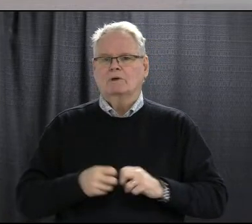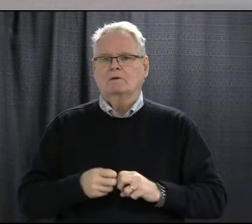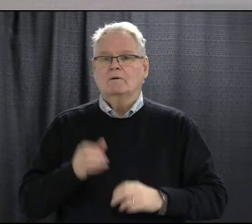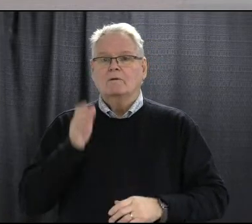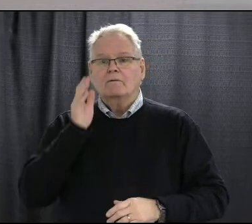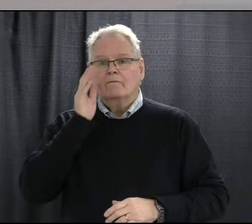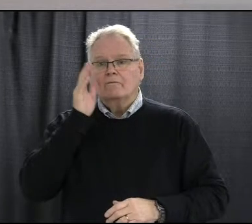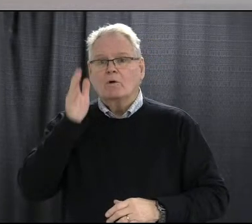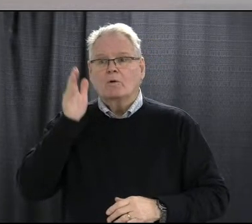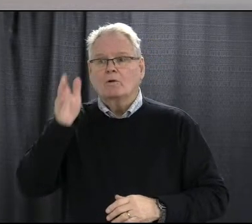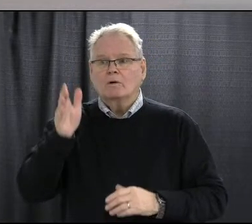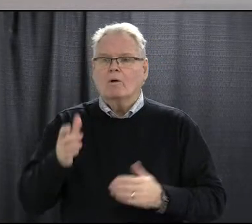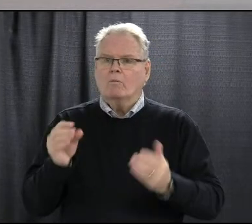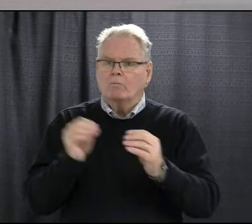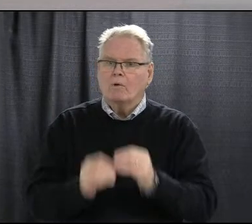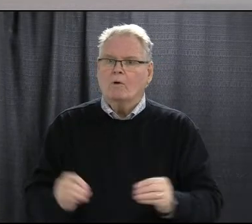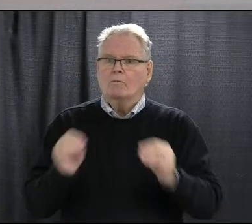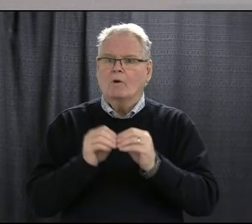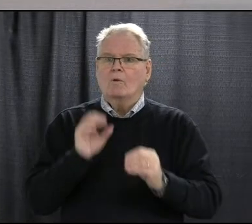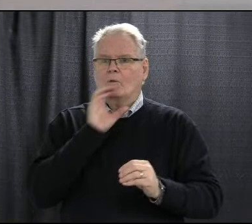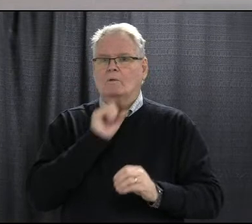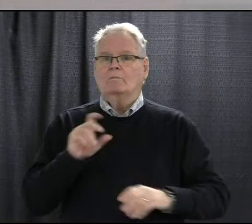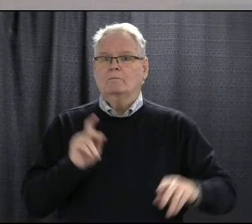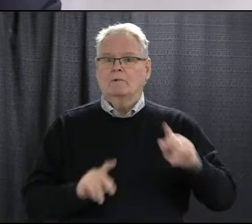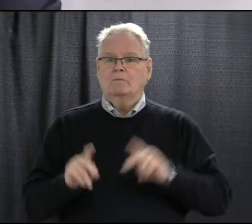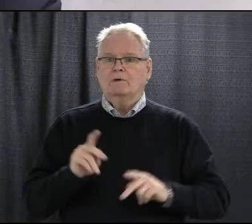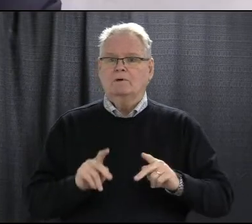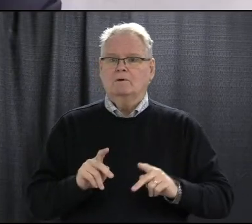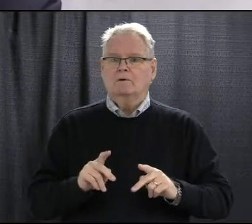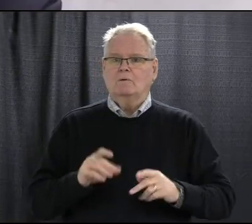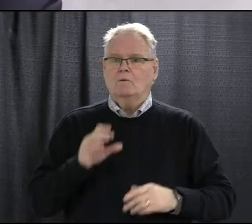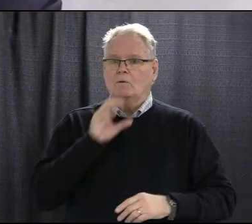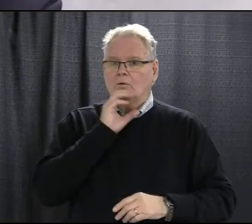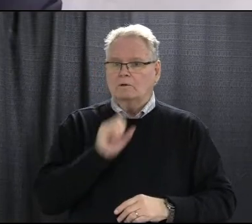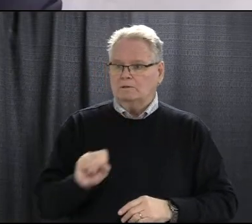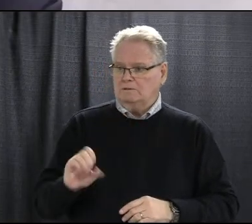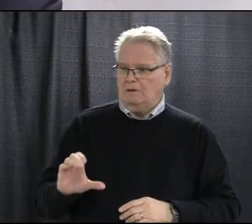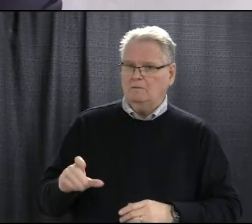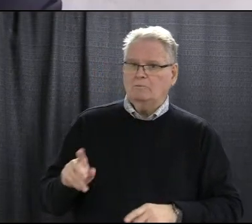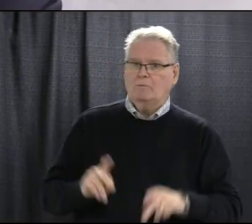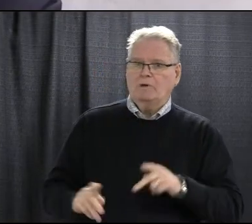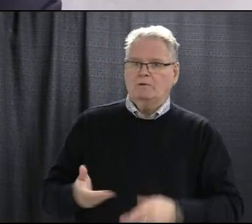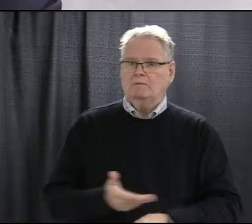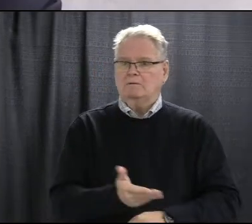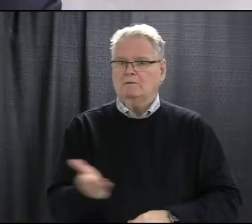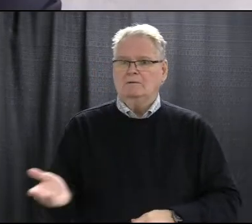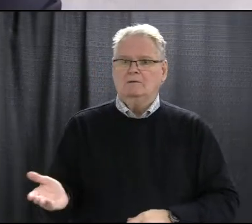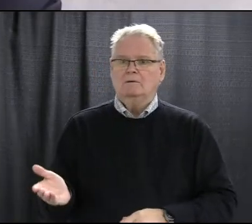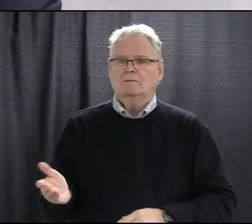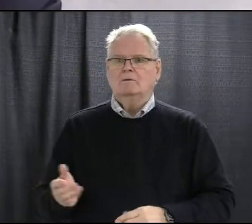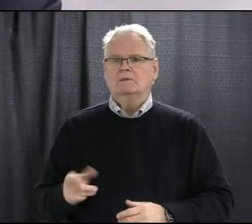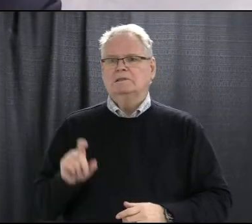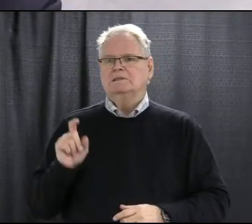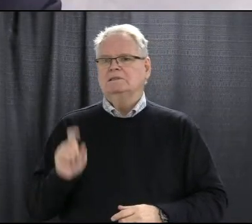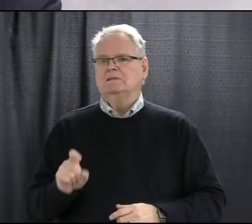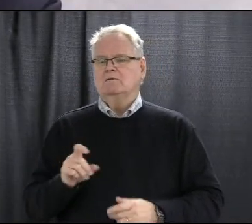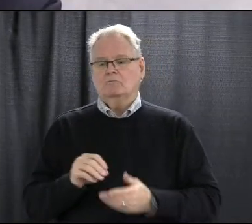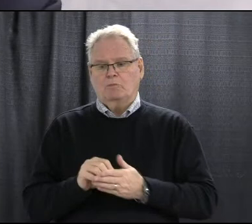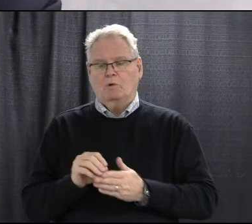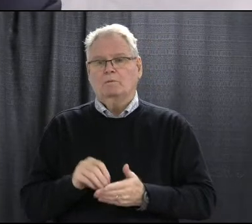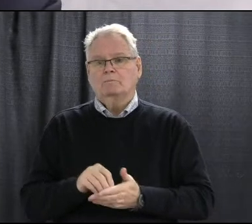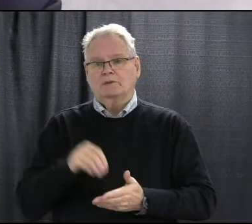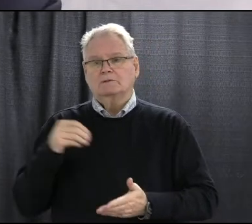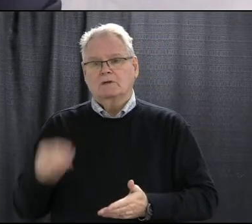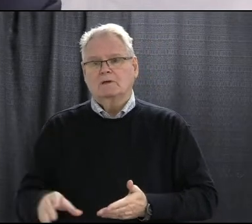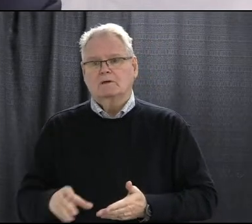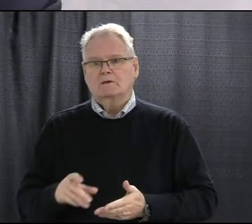because not only are the healthcare needs of the seniors more complex, but they're way more expensive. So the Health